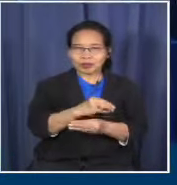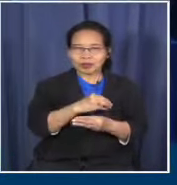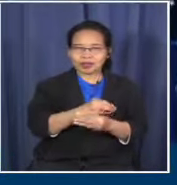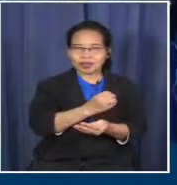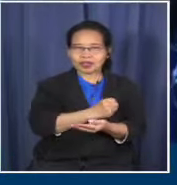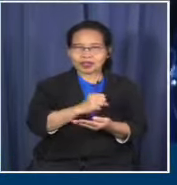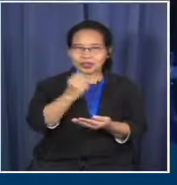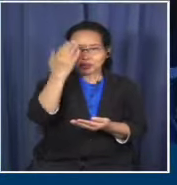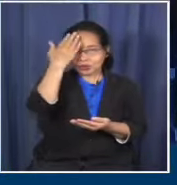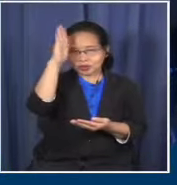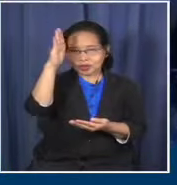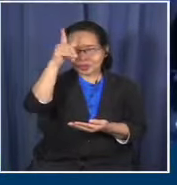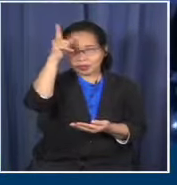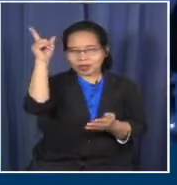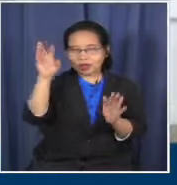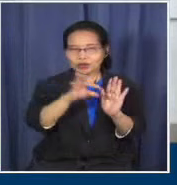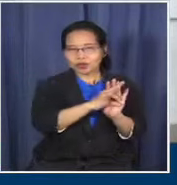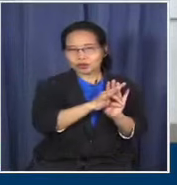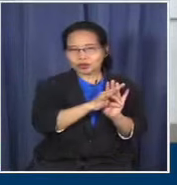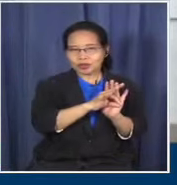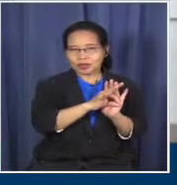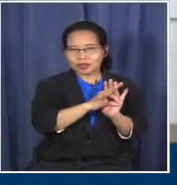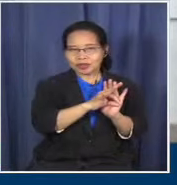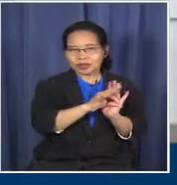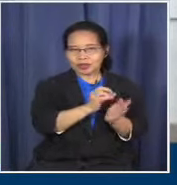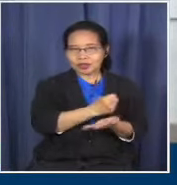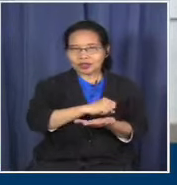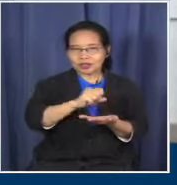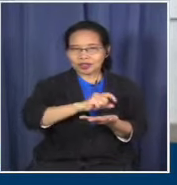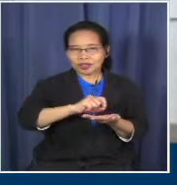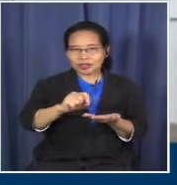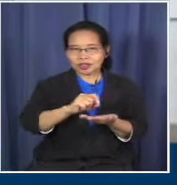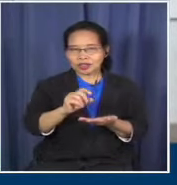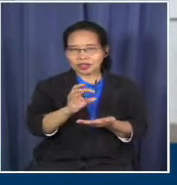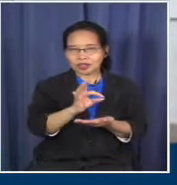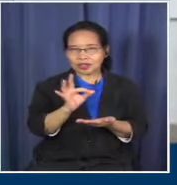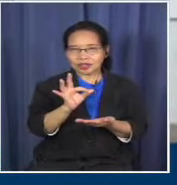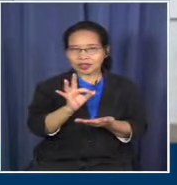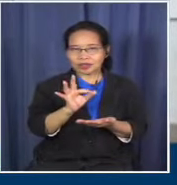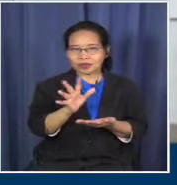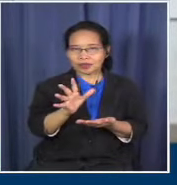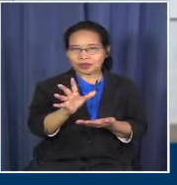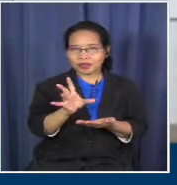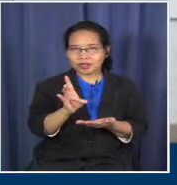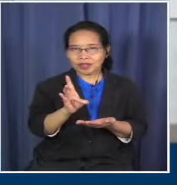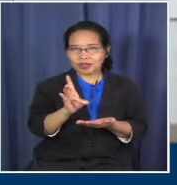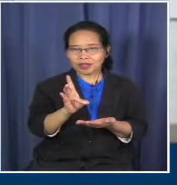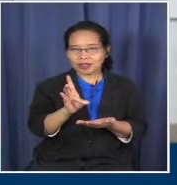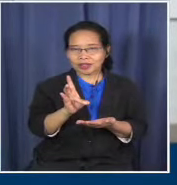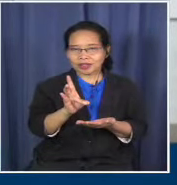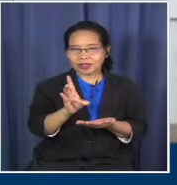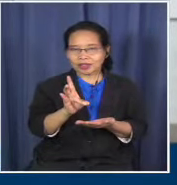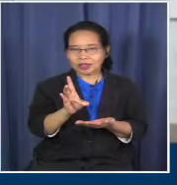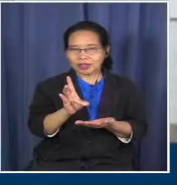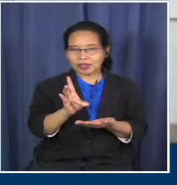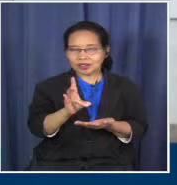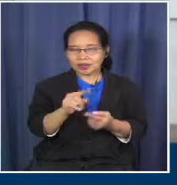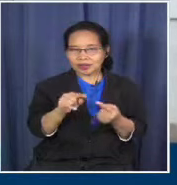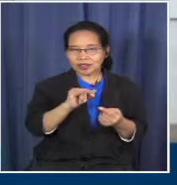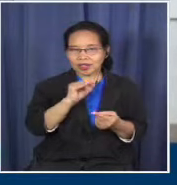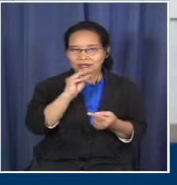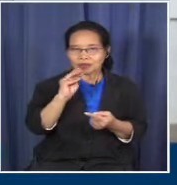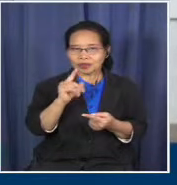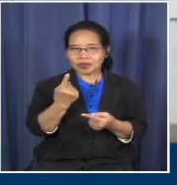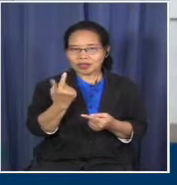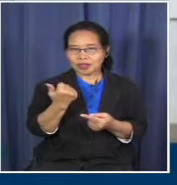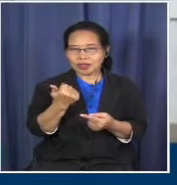ito, hindi alam yun. Perhaps the maker of the song didn't know about the black hole. That song was written